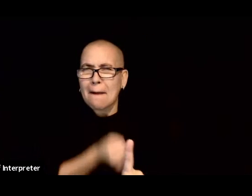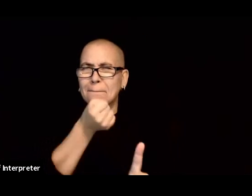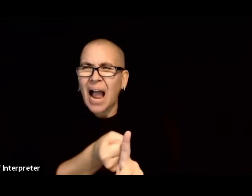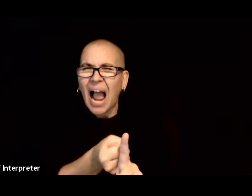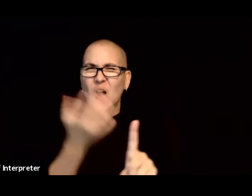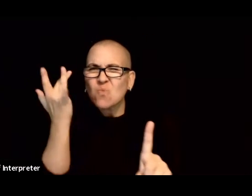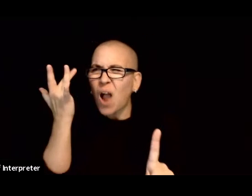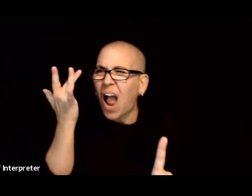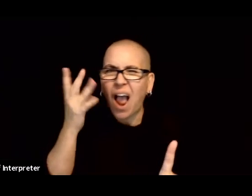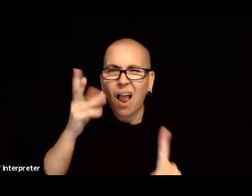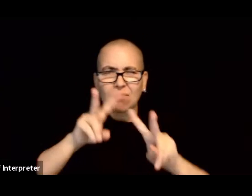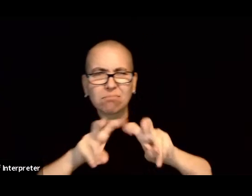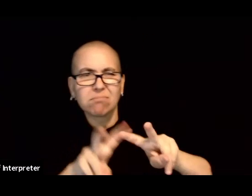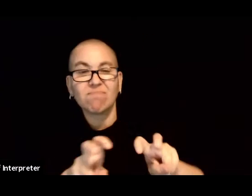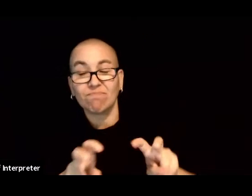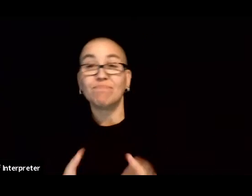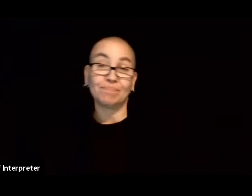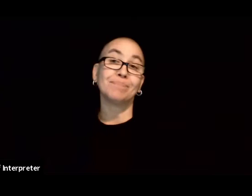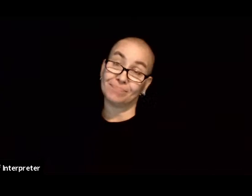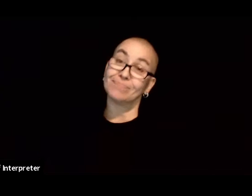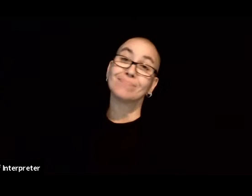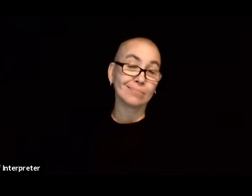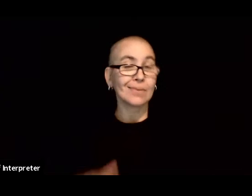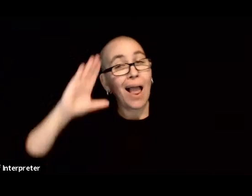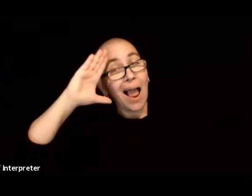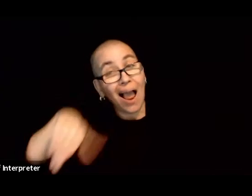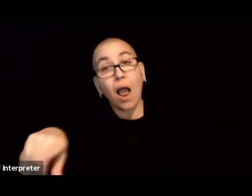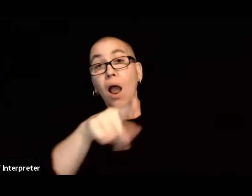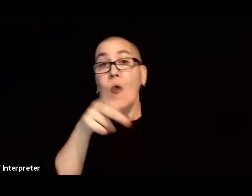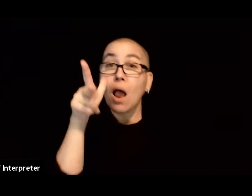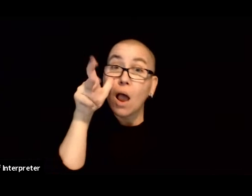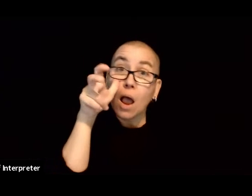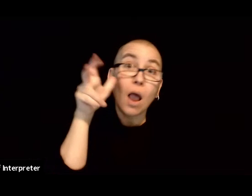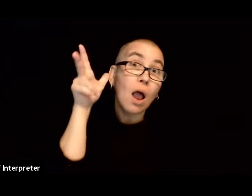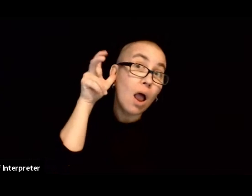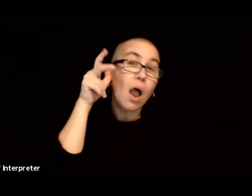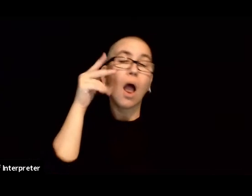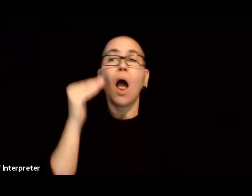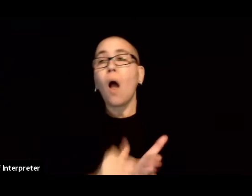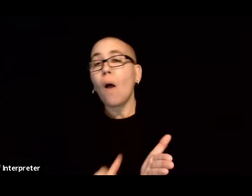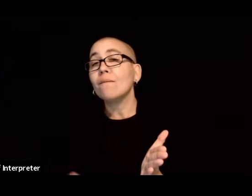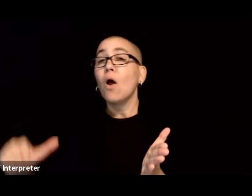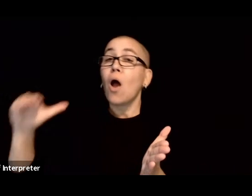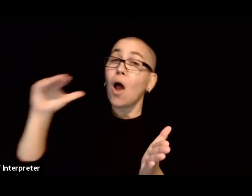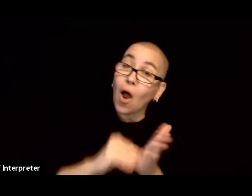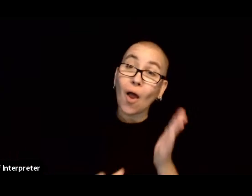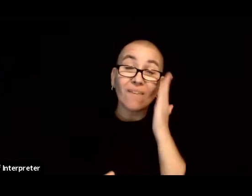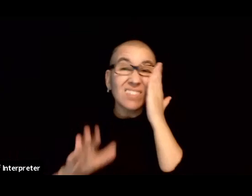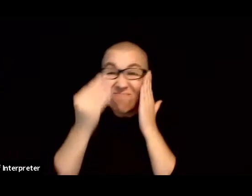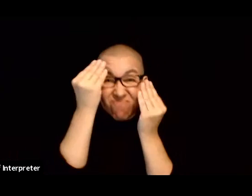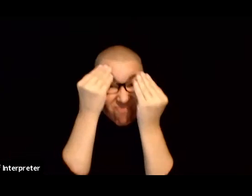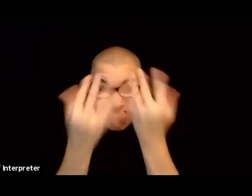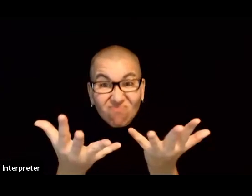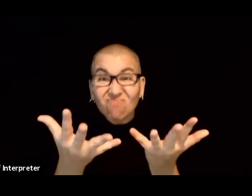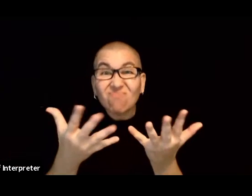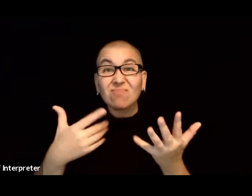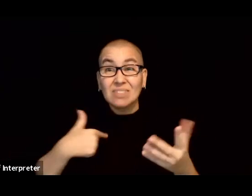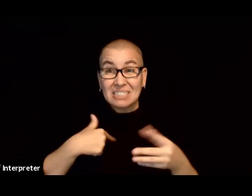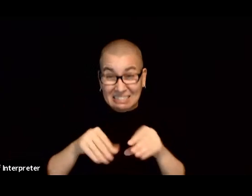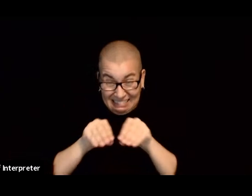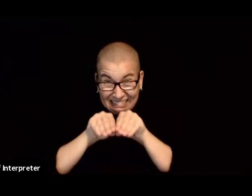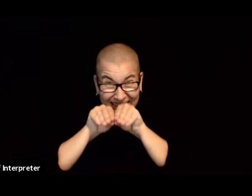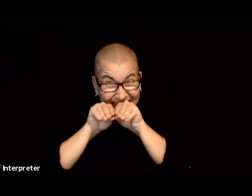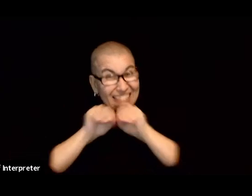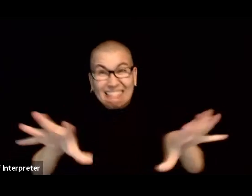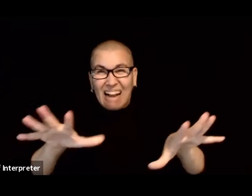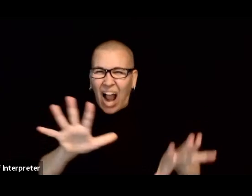repetitive, what we're seeing is the transmission is everywhere, and it's not just kind of 1 or 2 sources. It's not 1